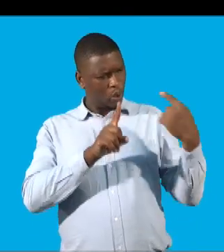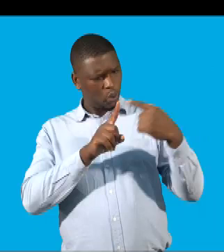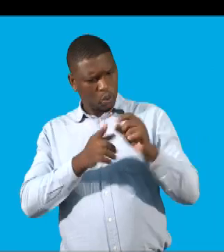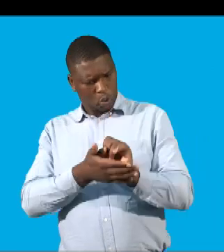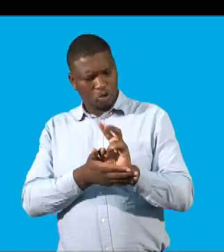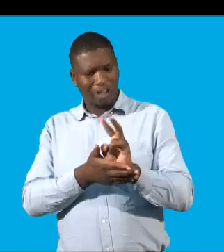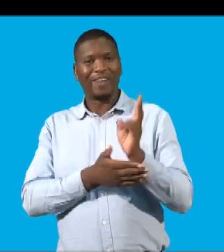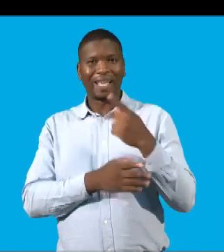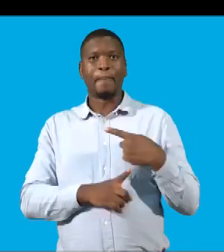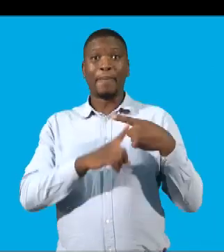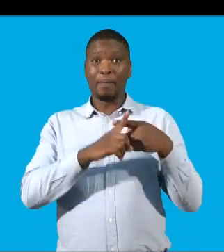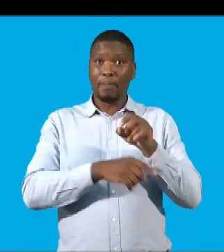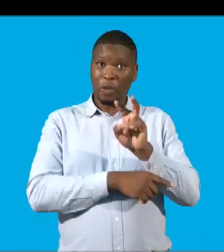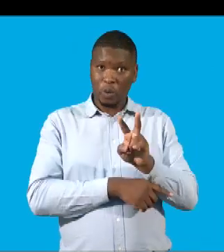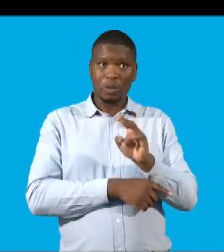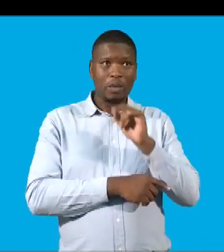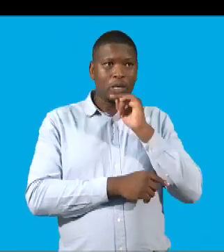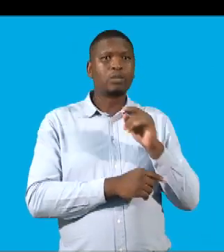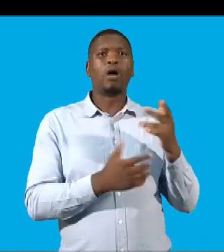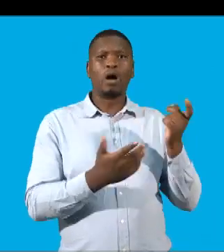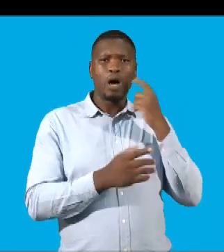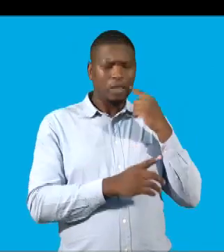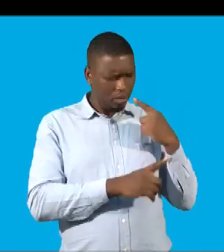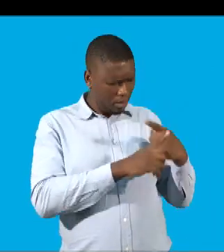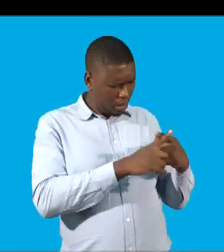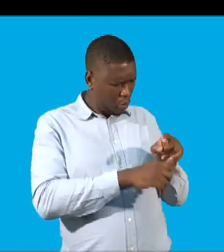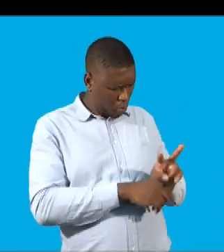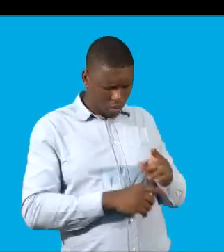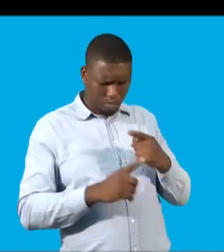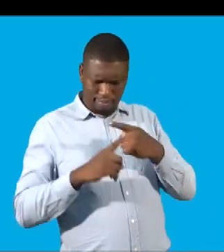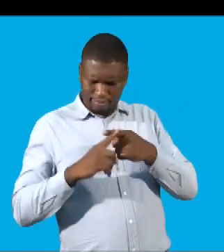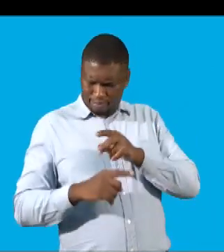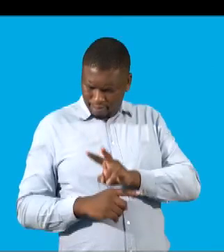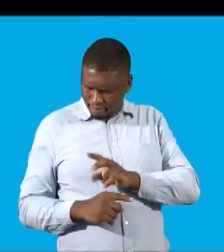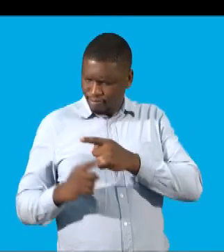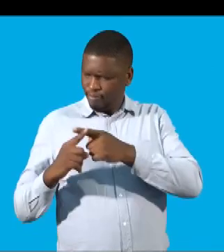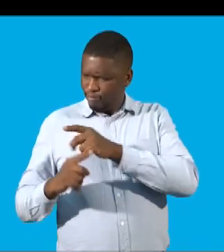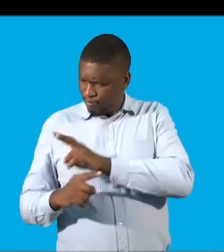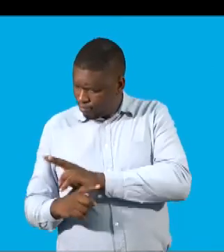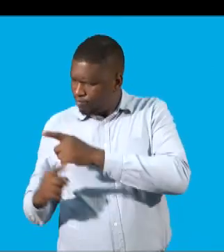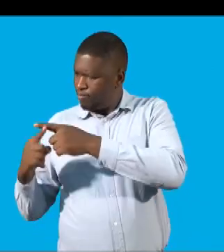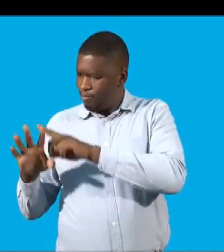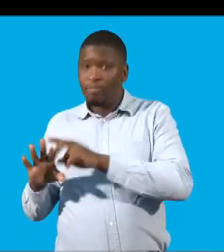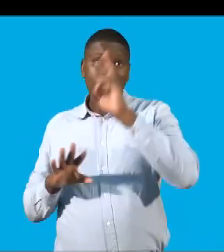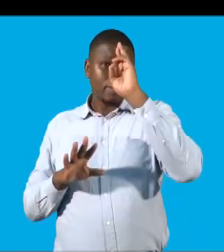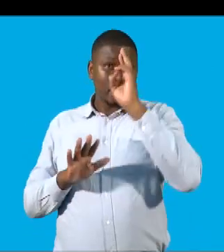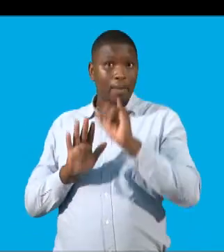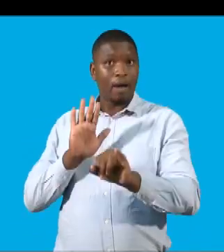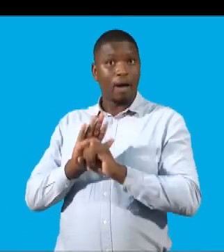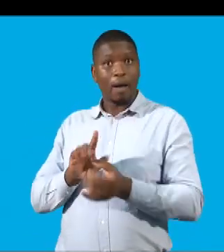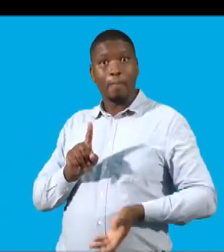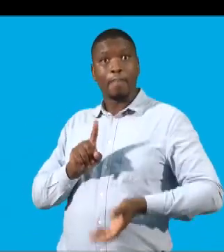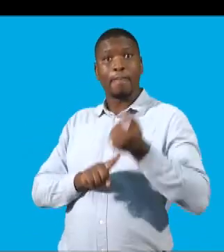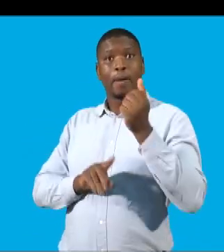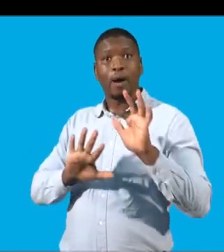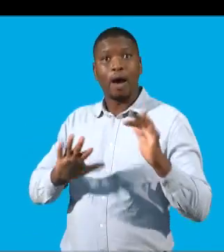was multiplied by 2. You can easily find these values by either saying T2 minus T1, or if that doesn't